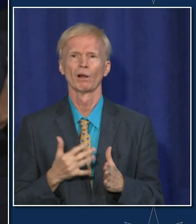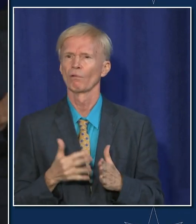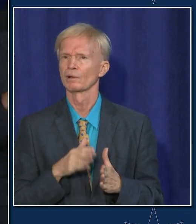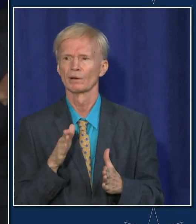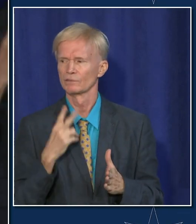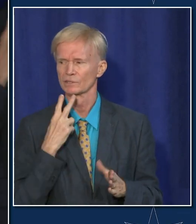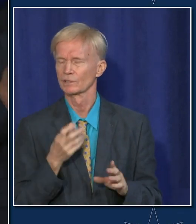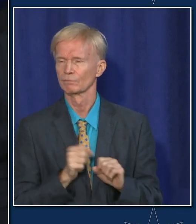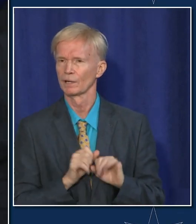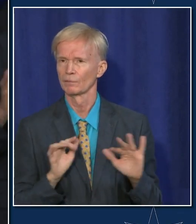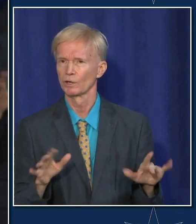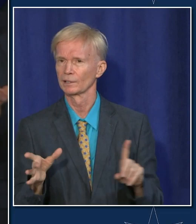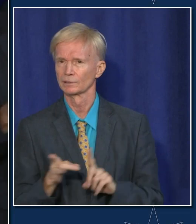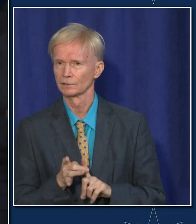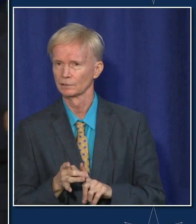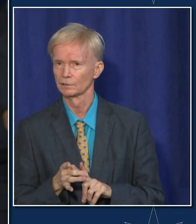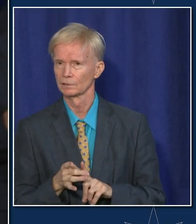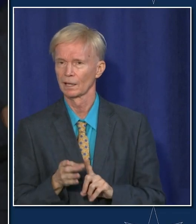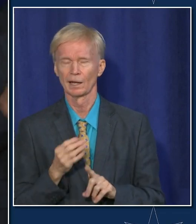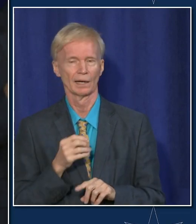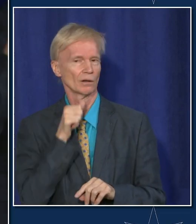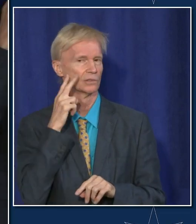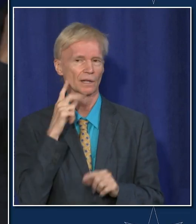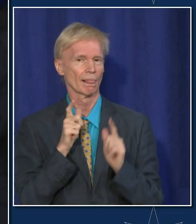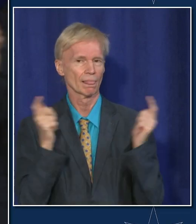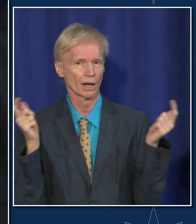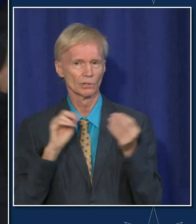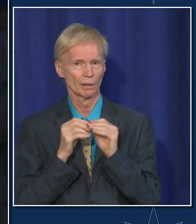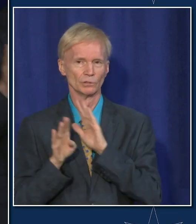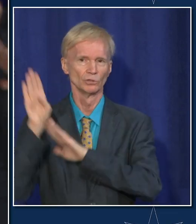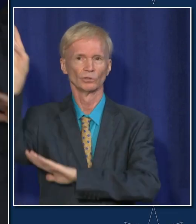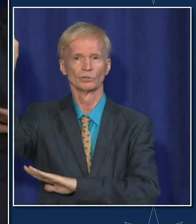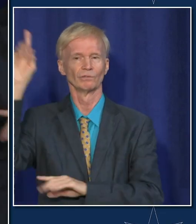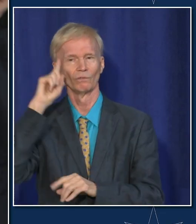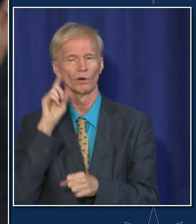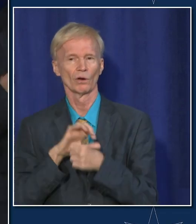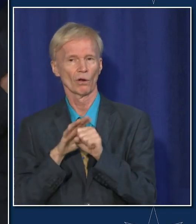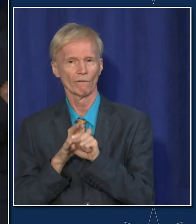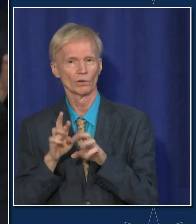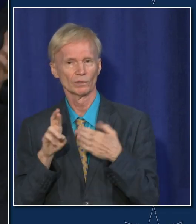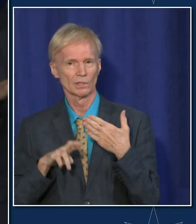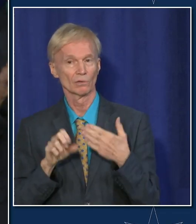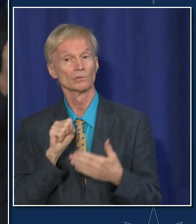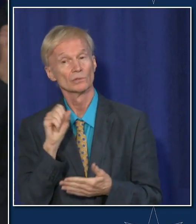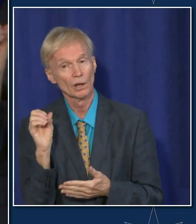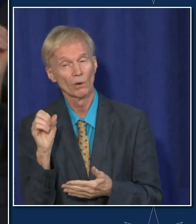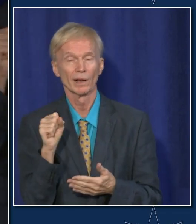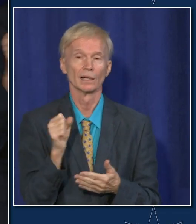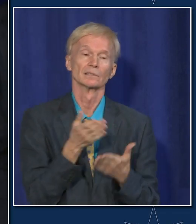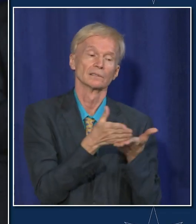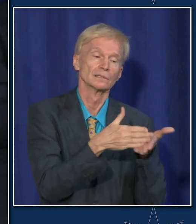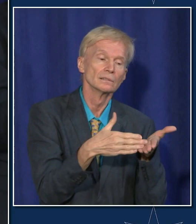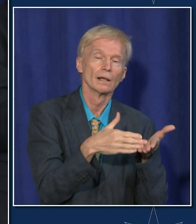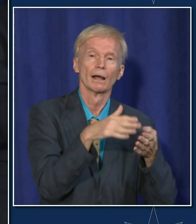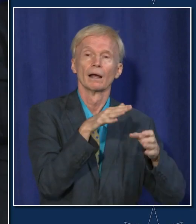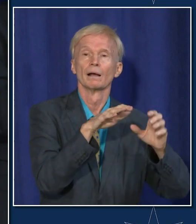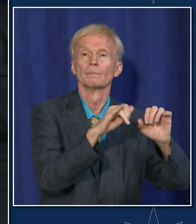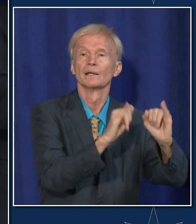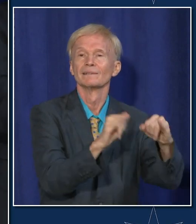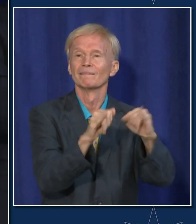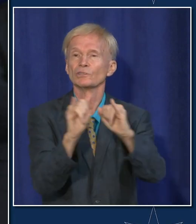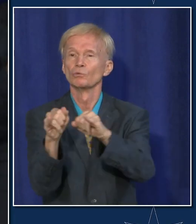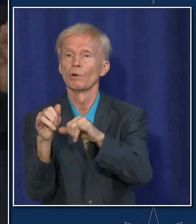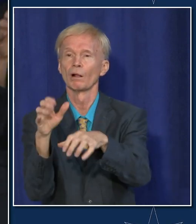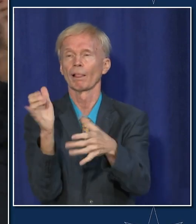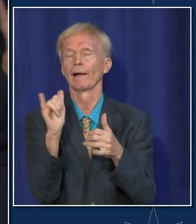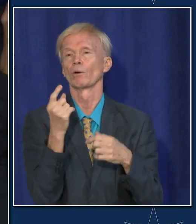and we don't see this driving large surges in terms of COVID cases. So there certainly have been a couple of individual settings,